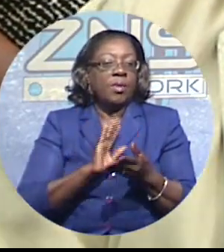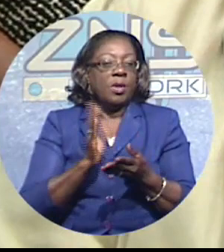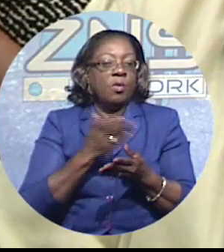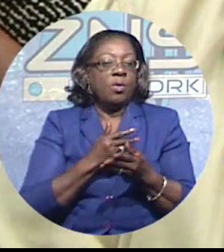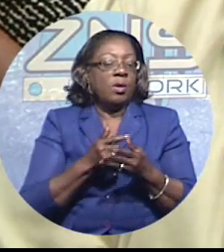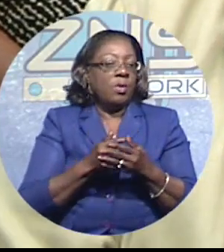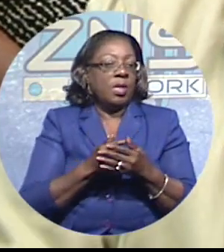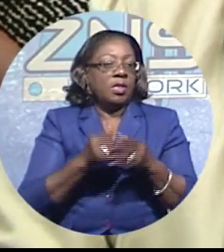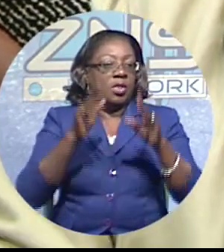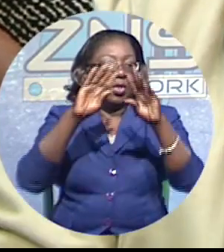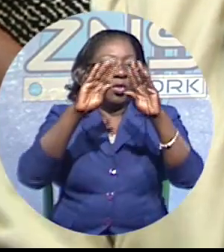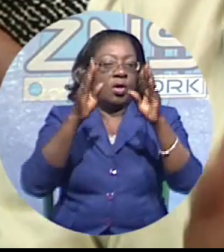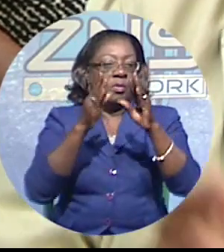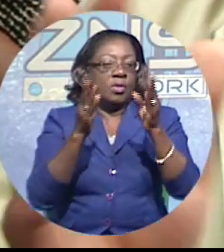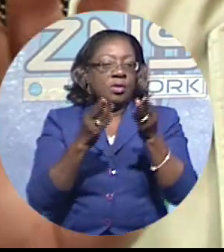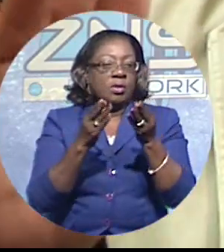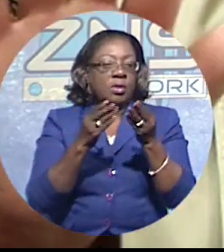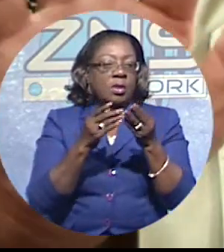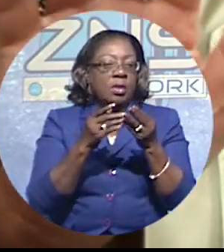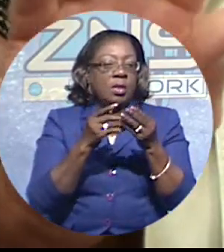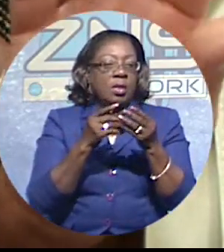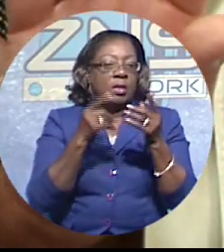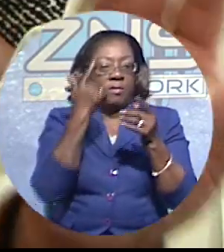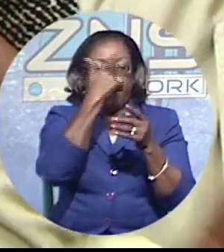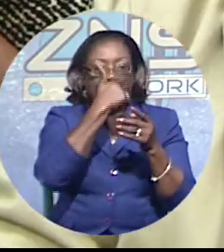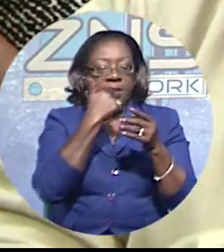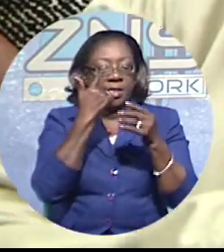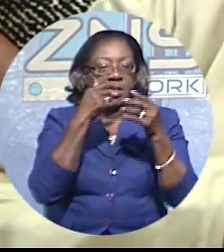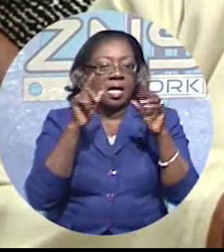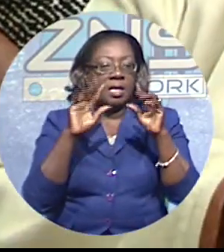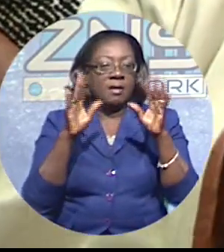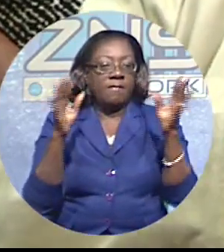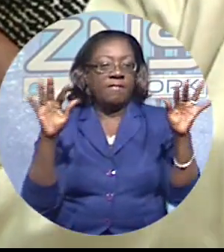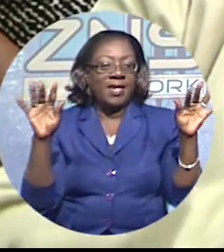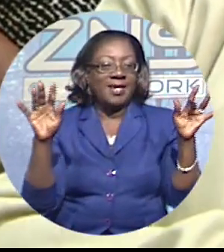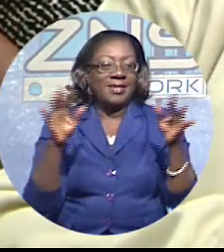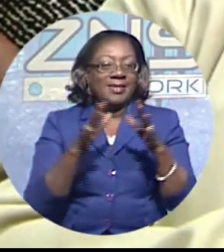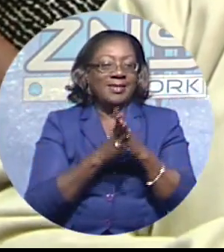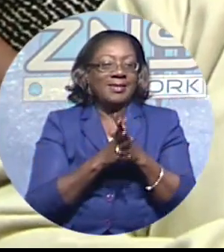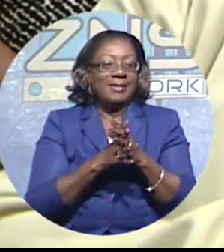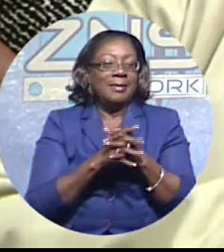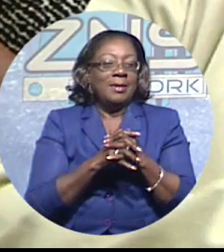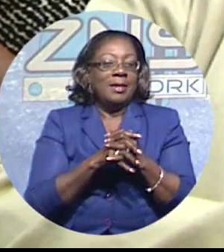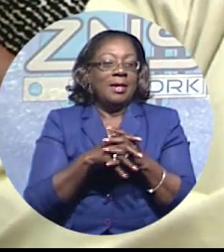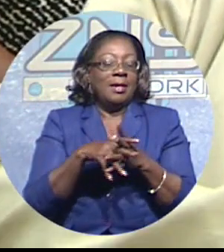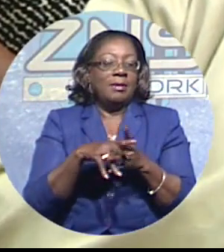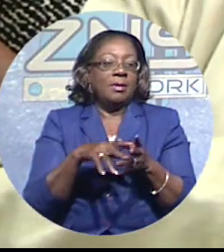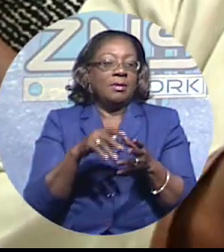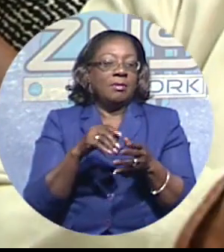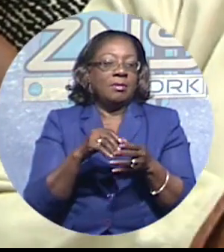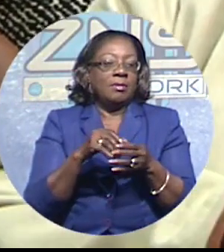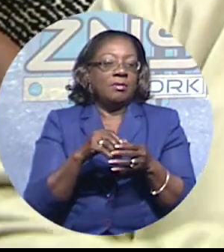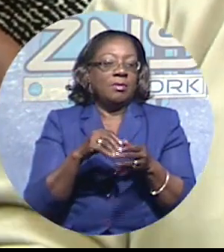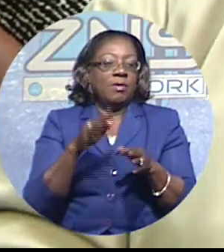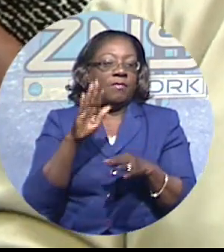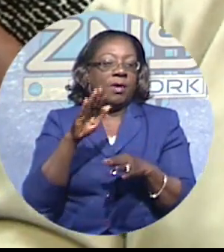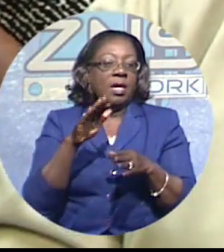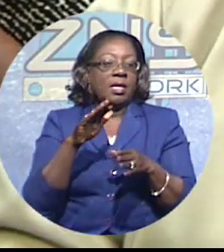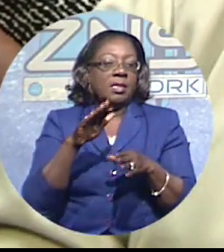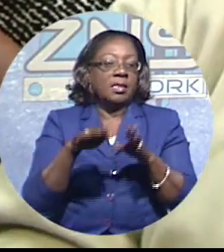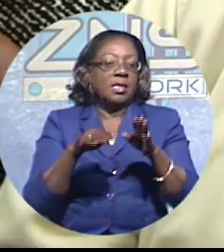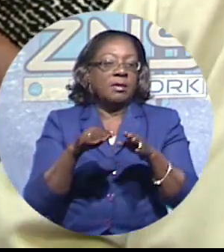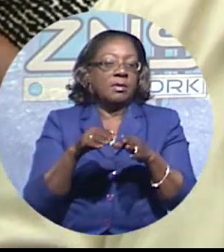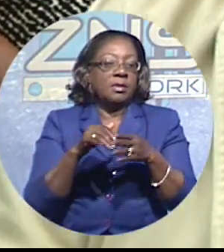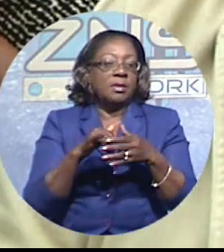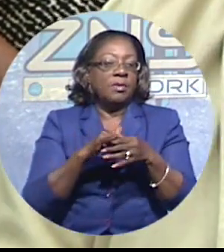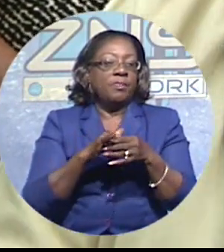will initially sculpt the piece with these delicate little fingers. And from there, we will do about five steps. And ultimately,